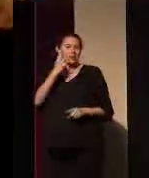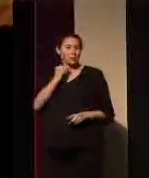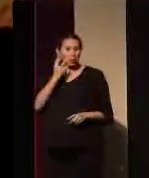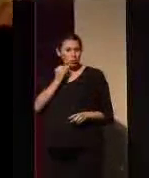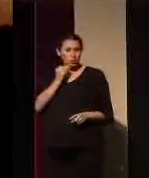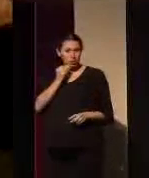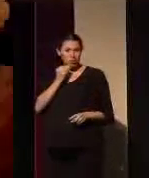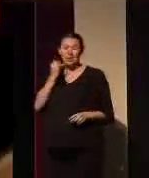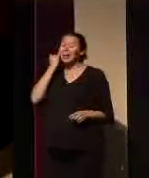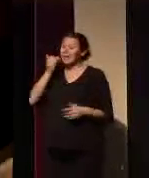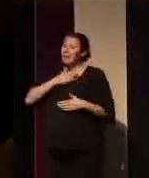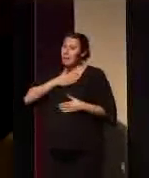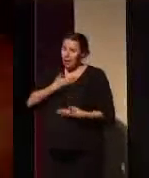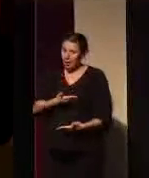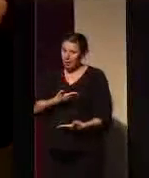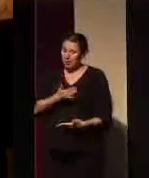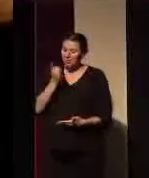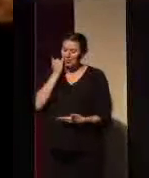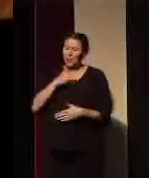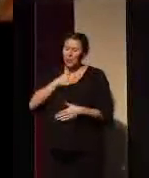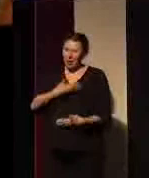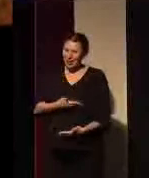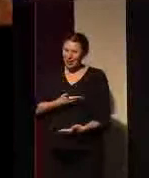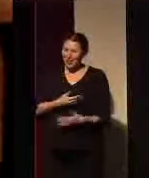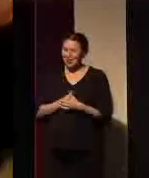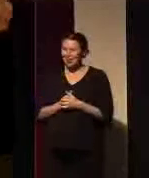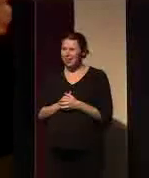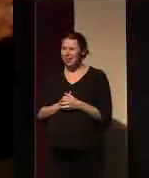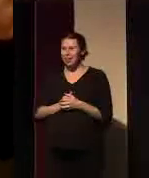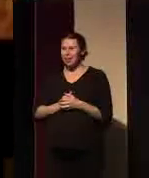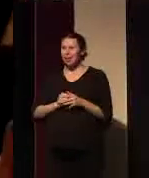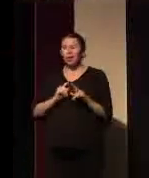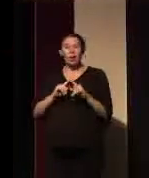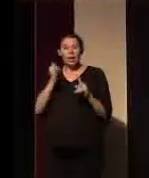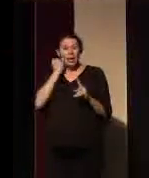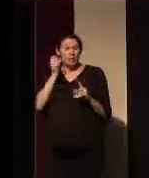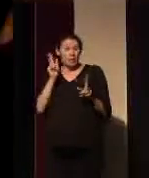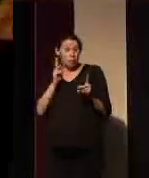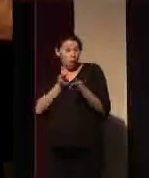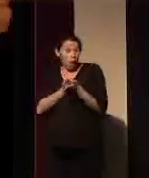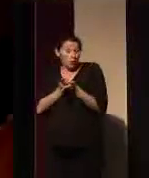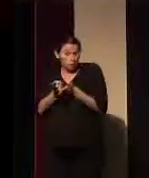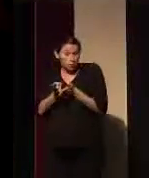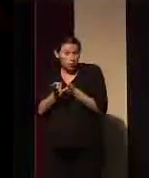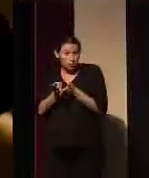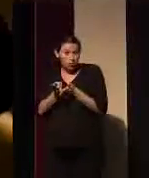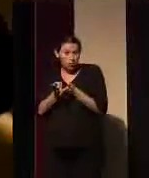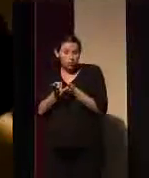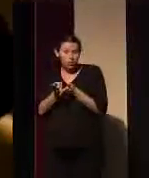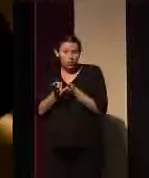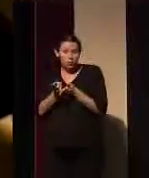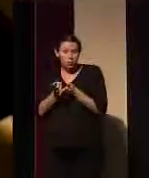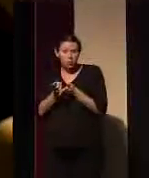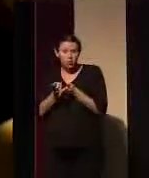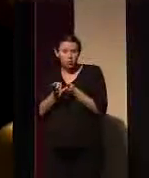if they admit it. If, yeah. but if people are being honest. Right. If. Well, which many